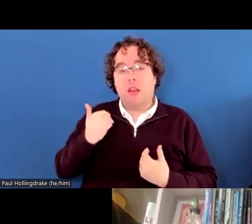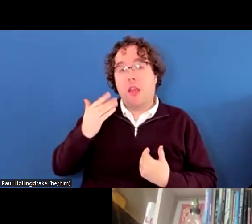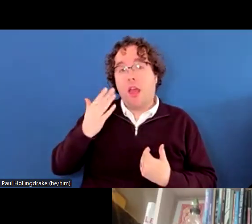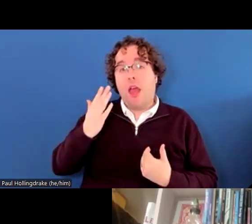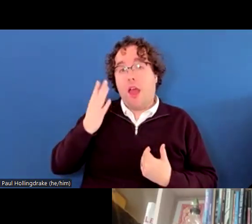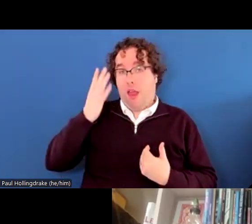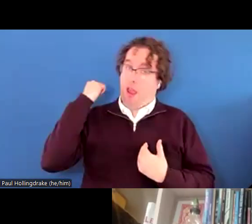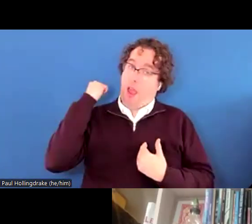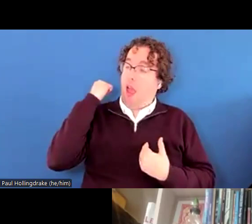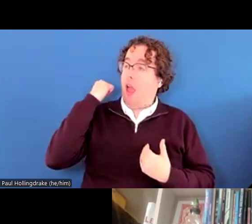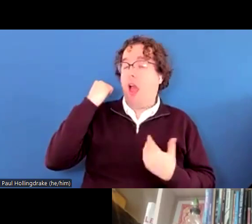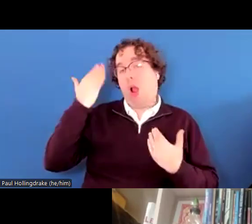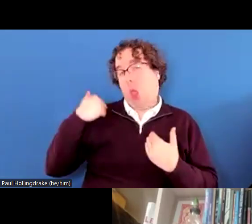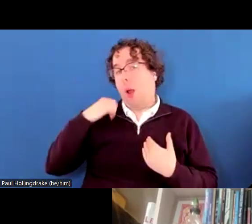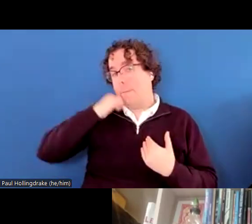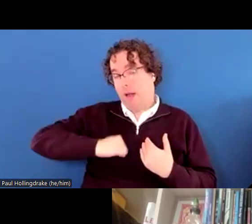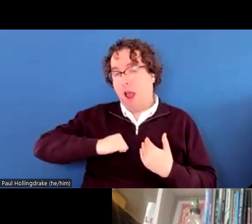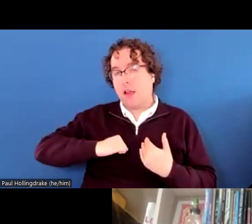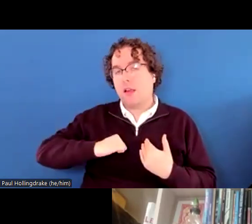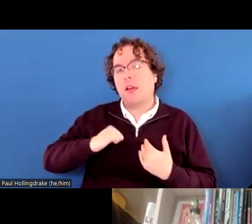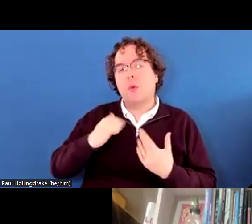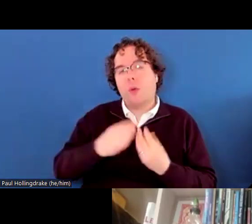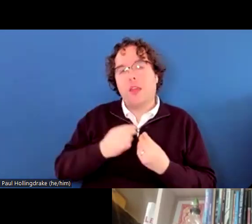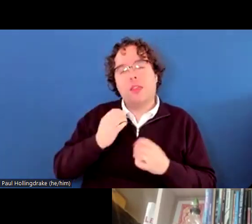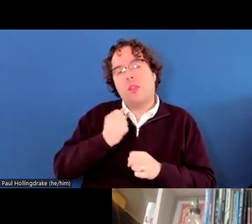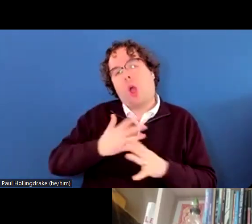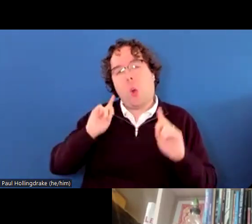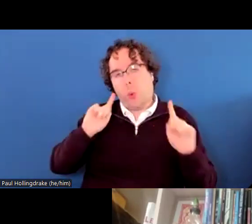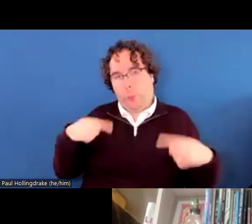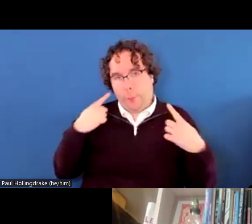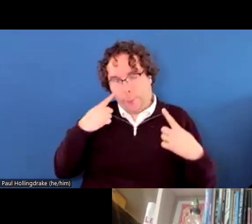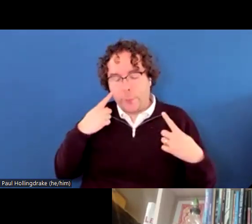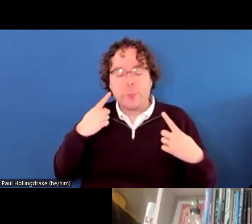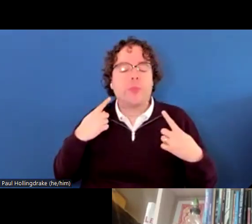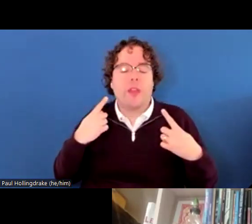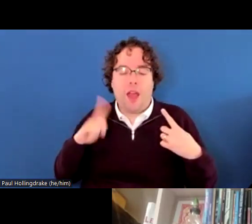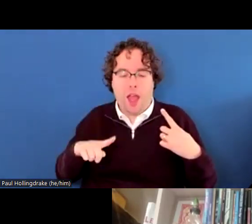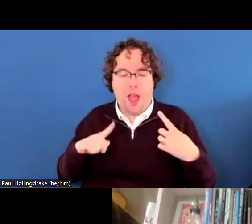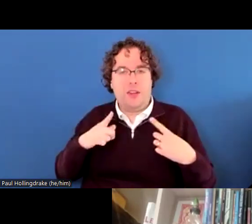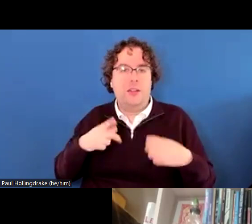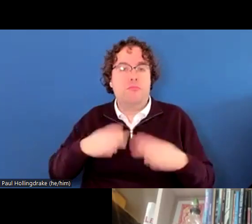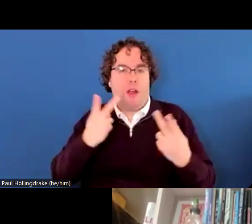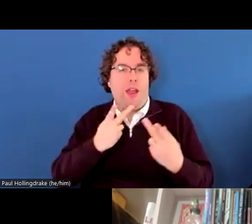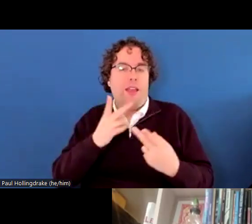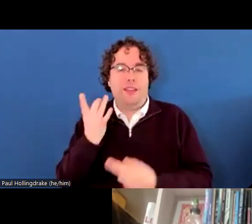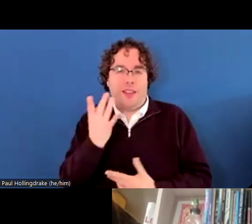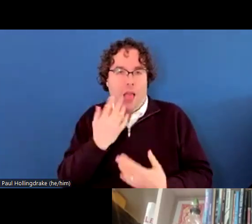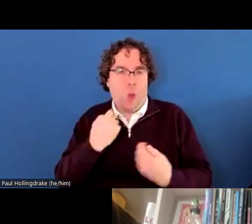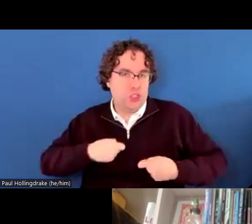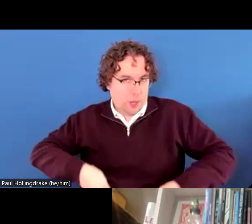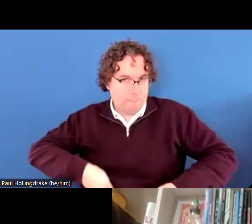a ponytail with gold hoop earrings on and a bright yellow jumper. And behind me